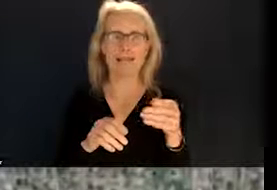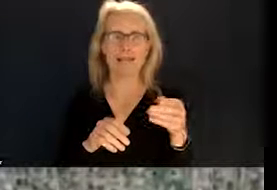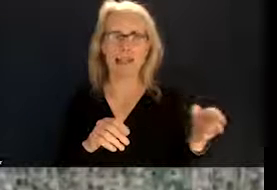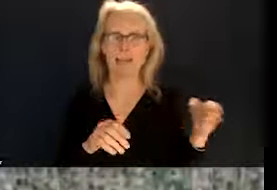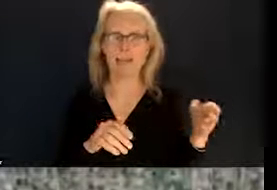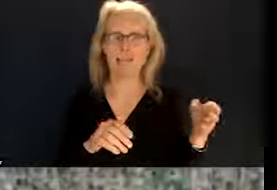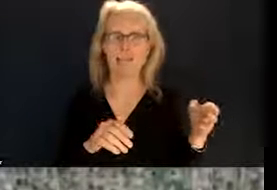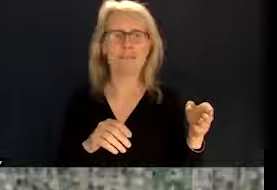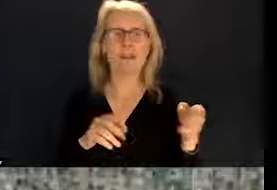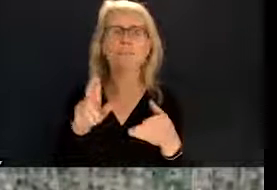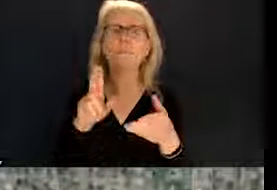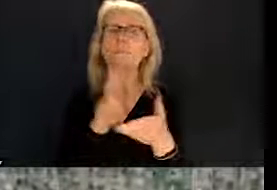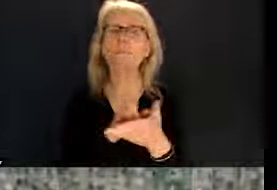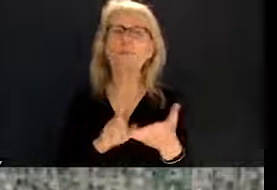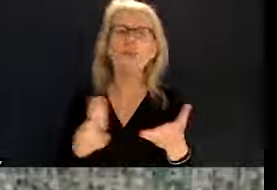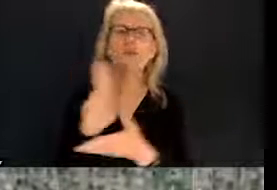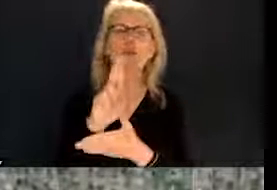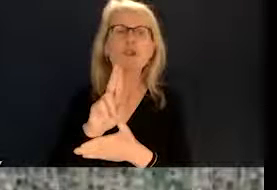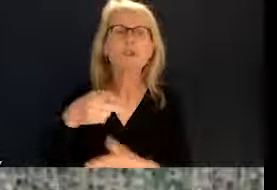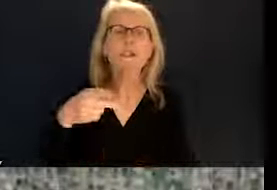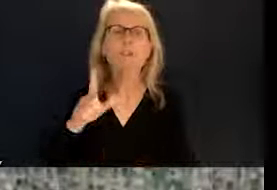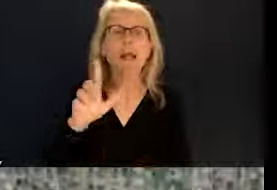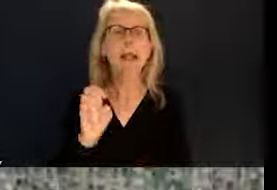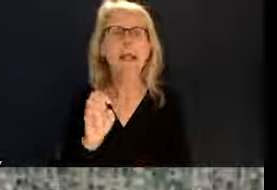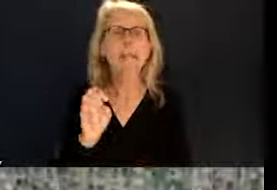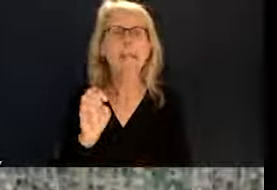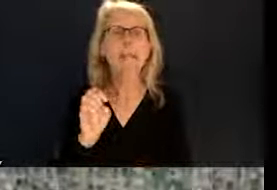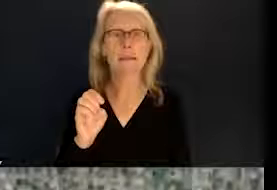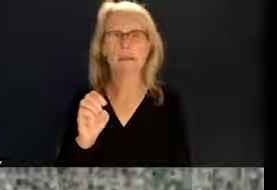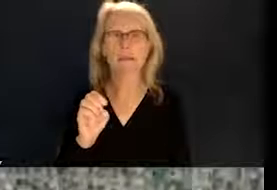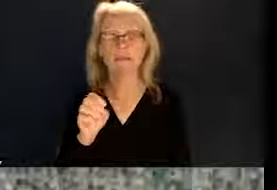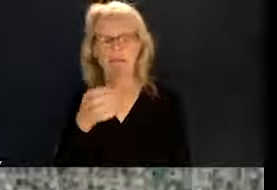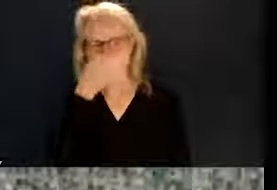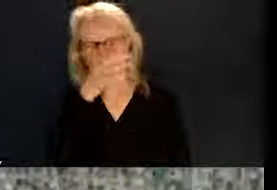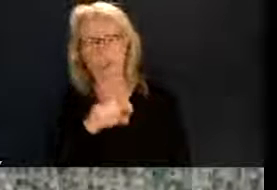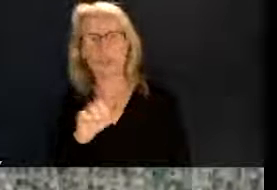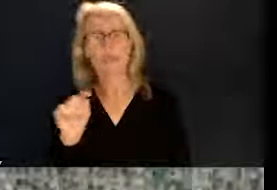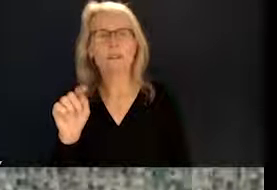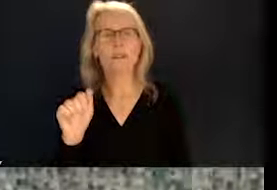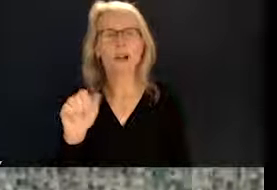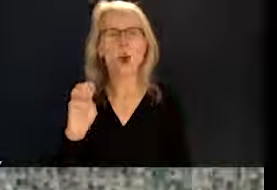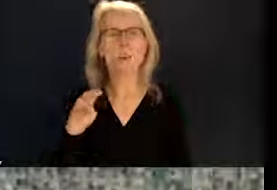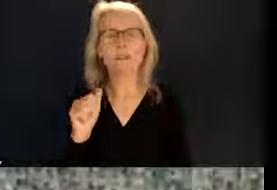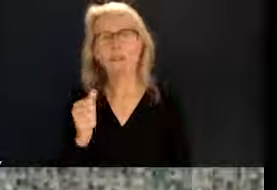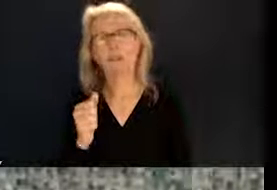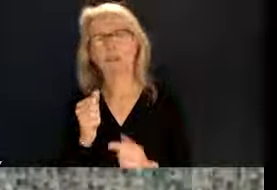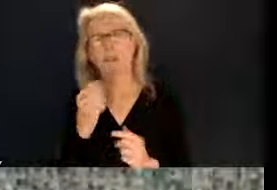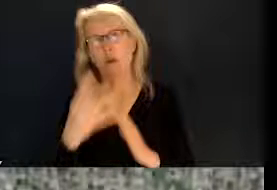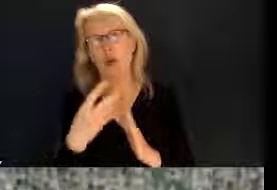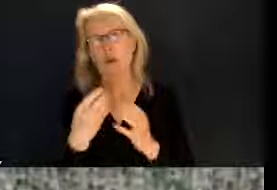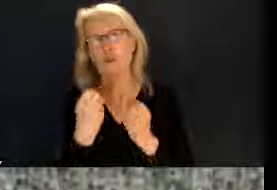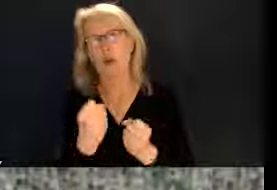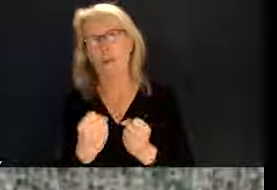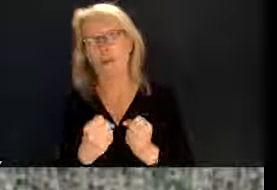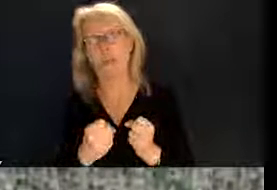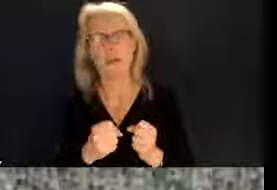is of University Place in Tacoma. Not too far from here, right? About a maybe 4-hour drive. That's